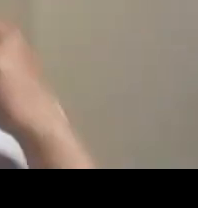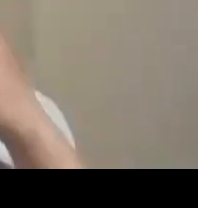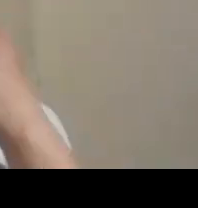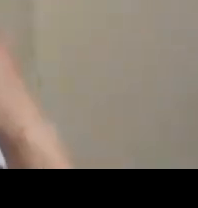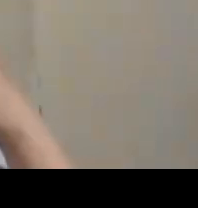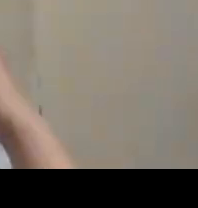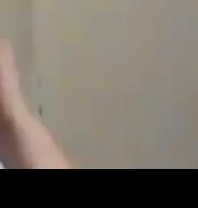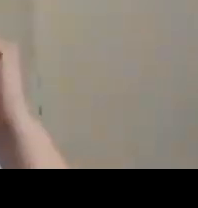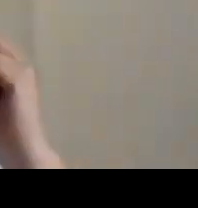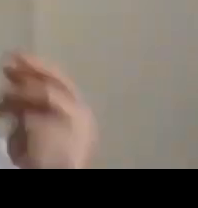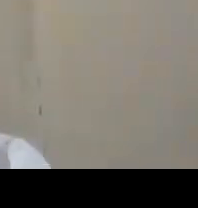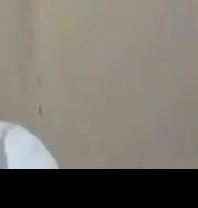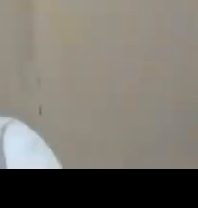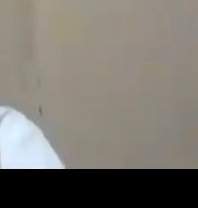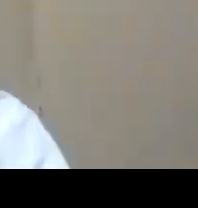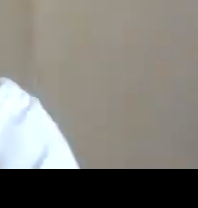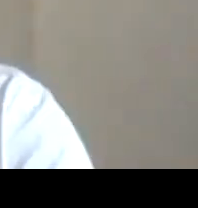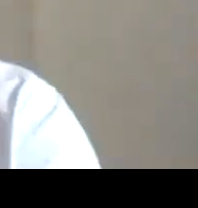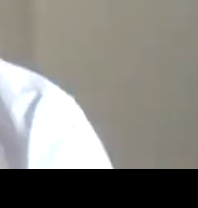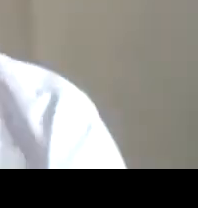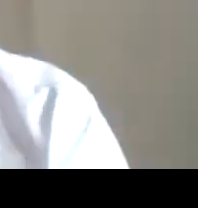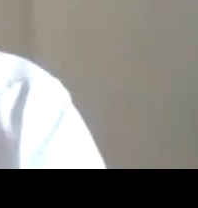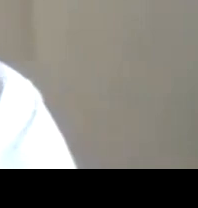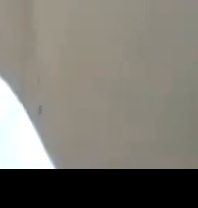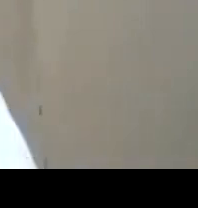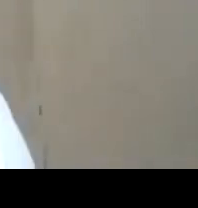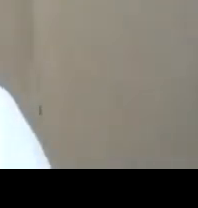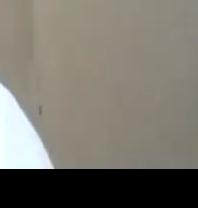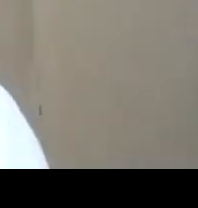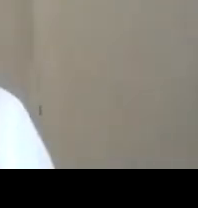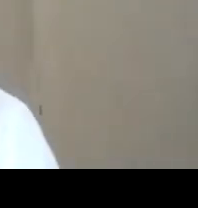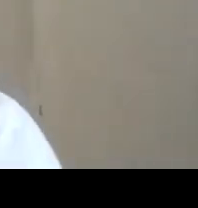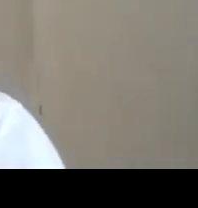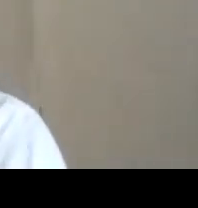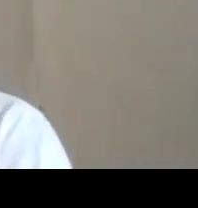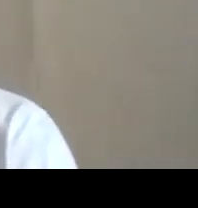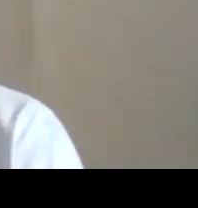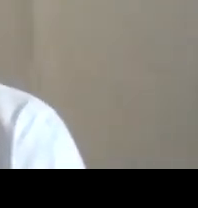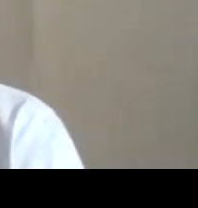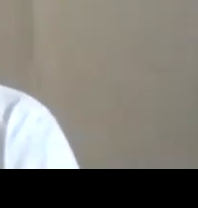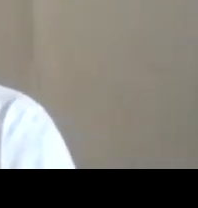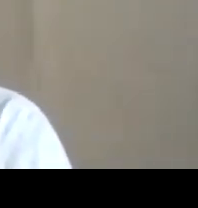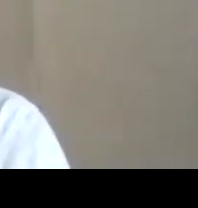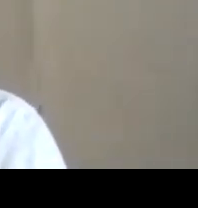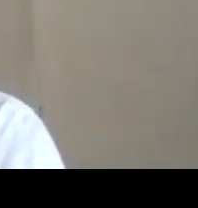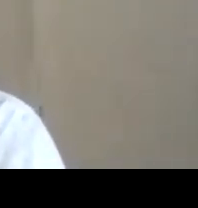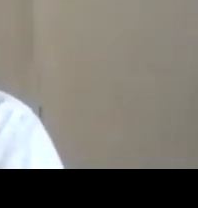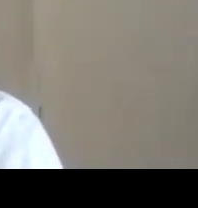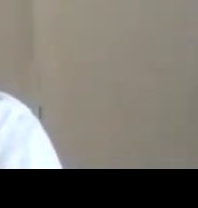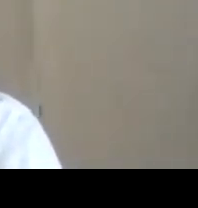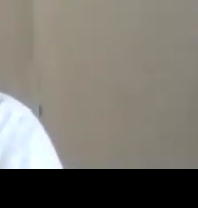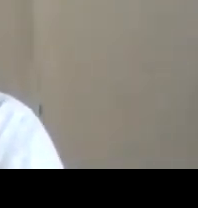Like one need try love hate. Like one need try love hate. Have intent expect know